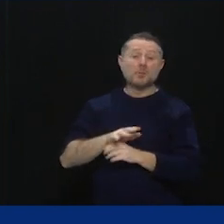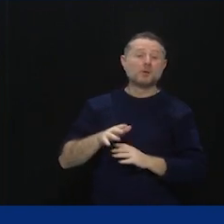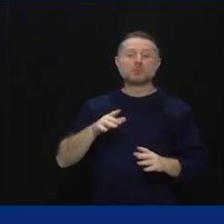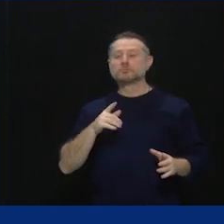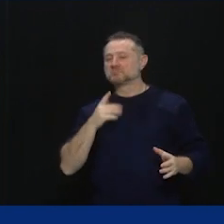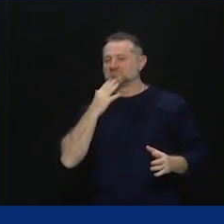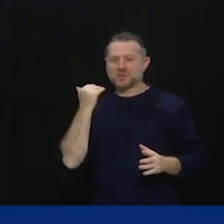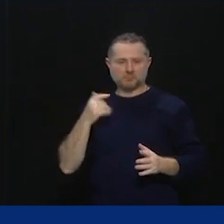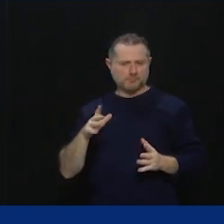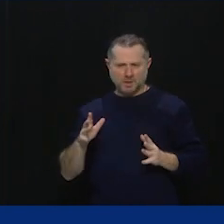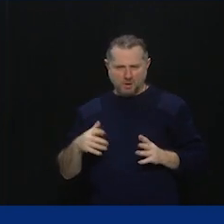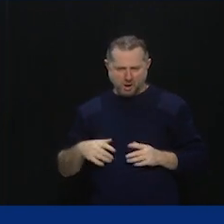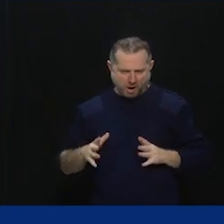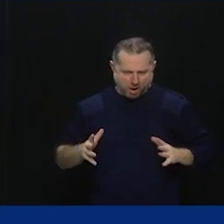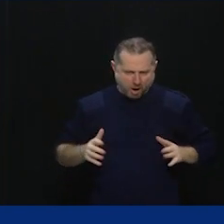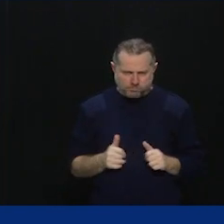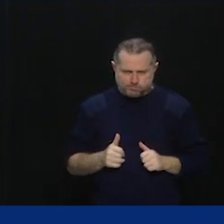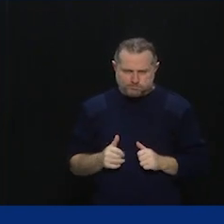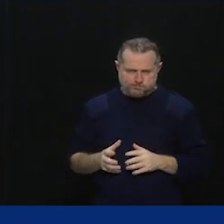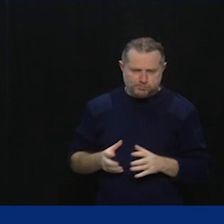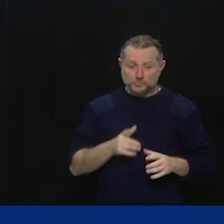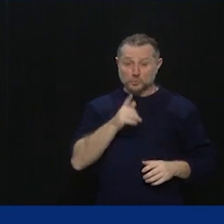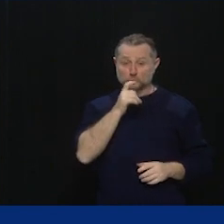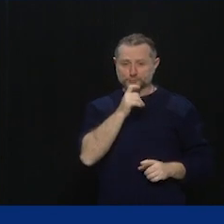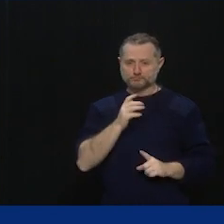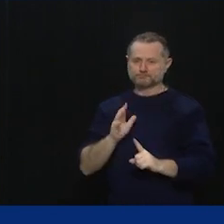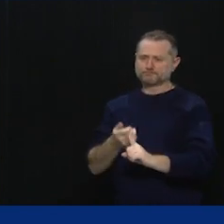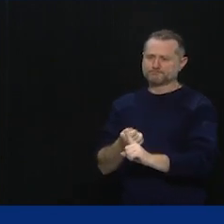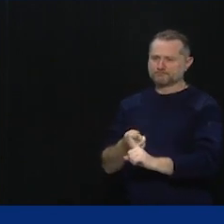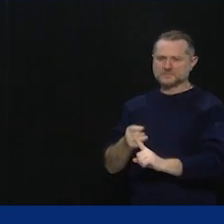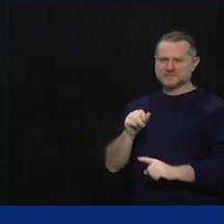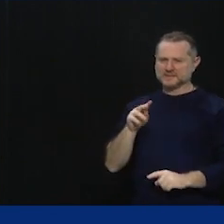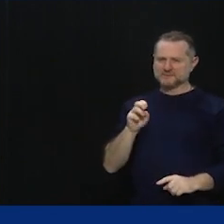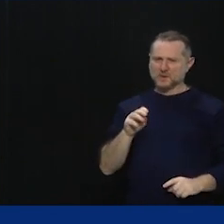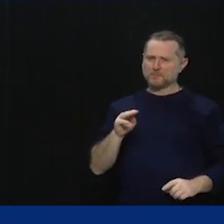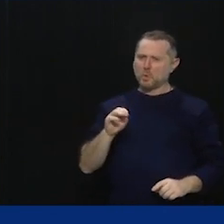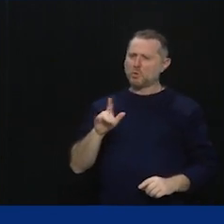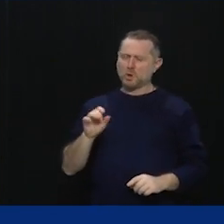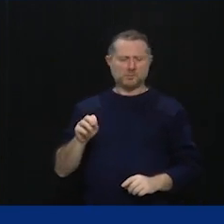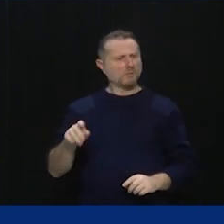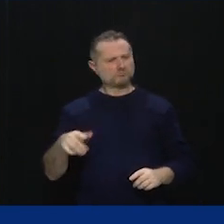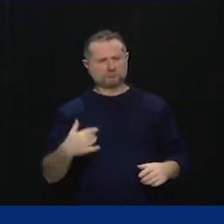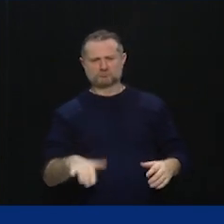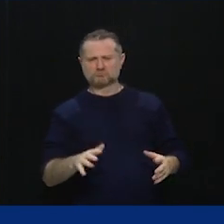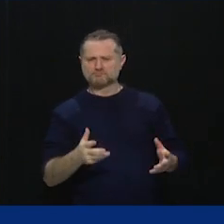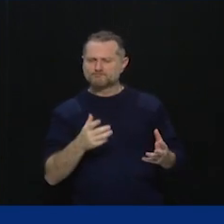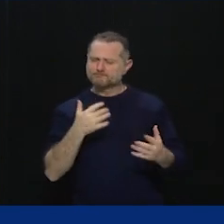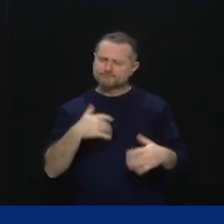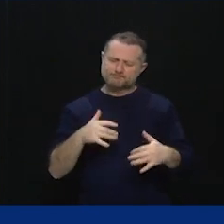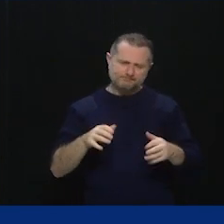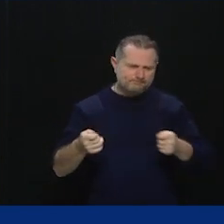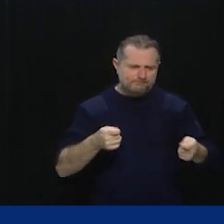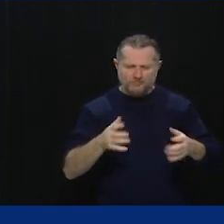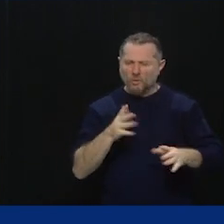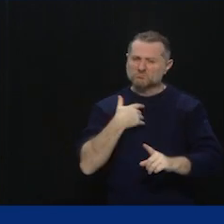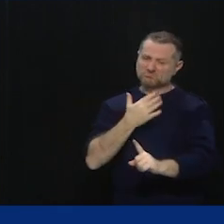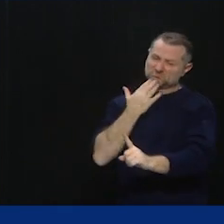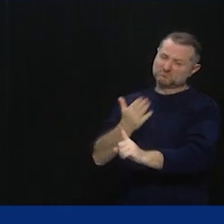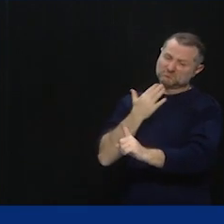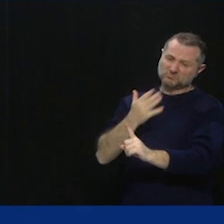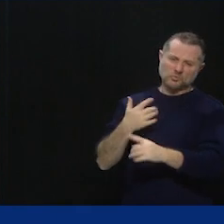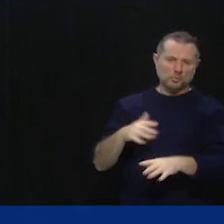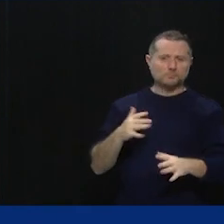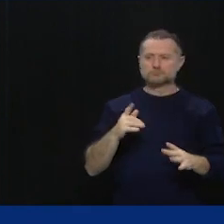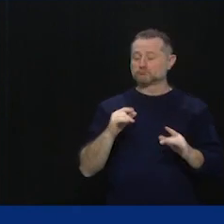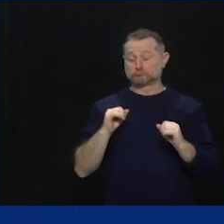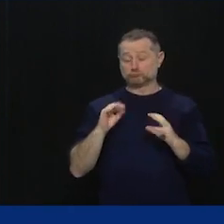this pandemic, County Executive, was extraordinary, and I want to thank you for what you've done there, but also your vision for these important economic